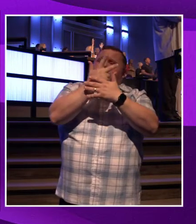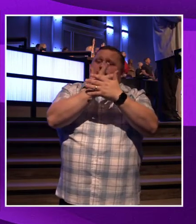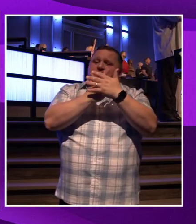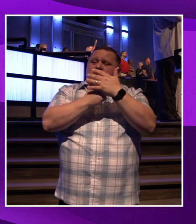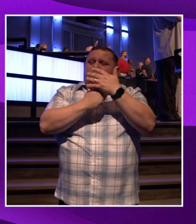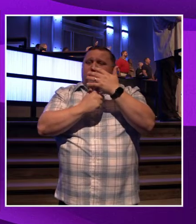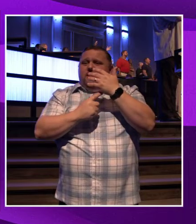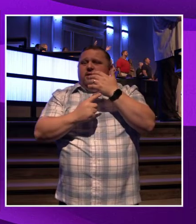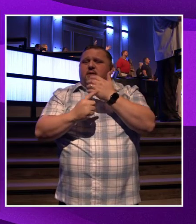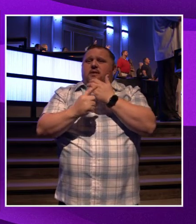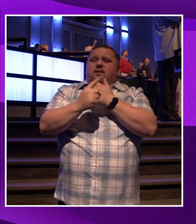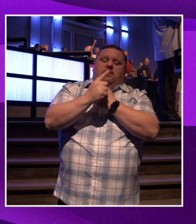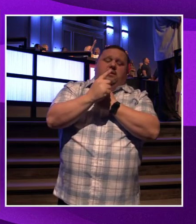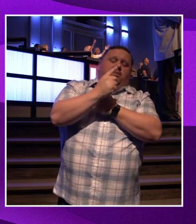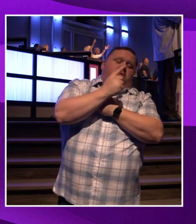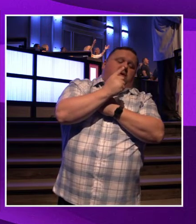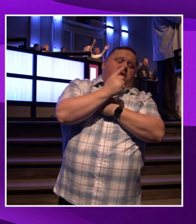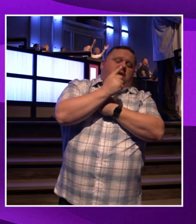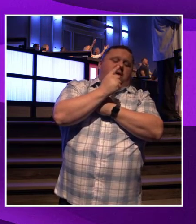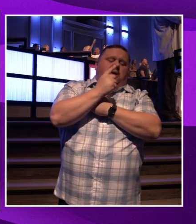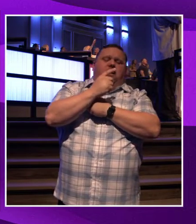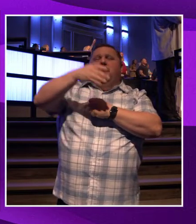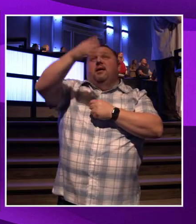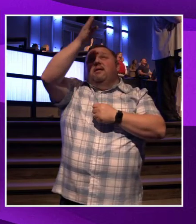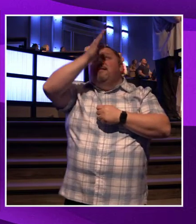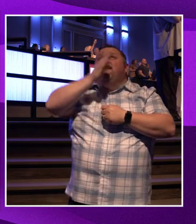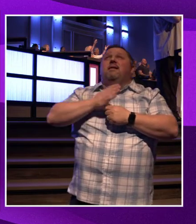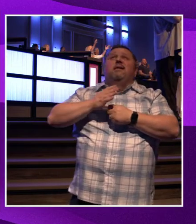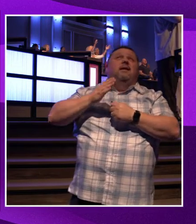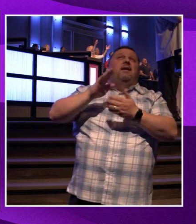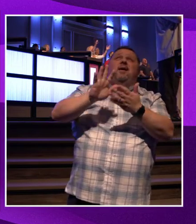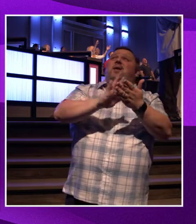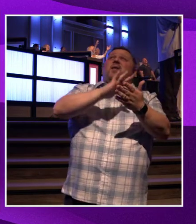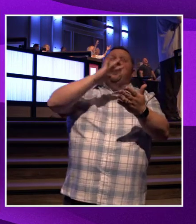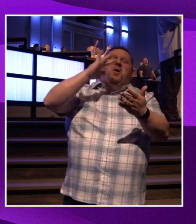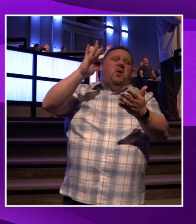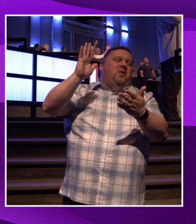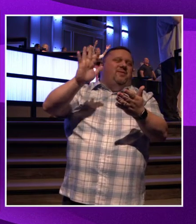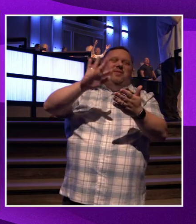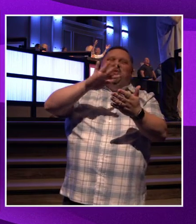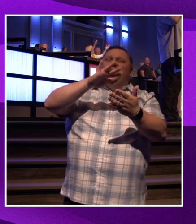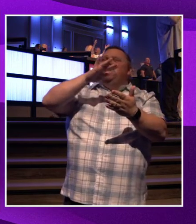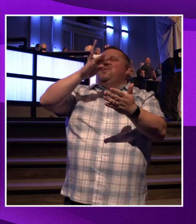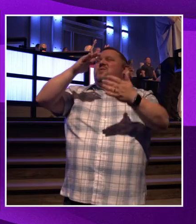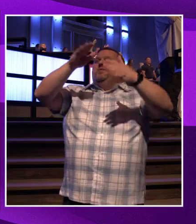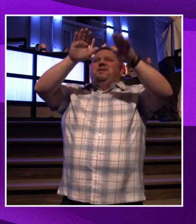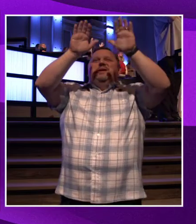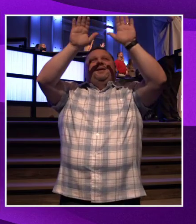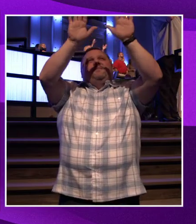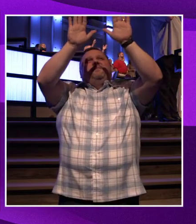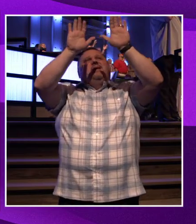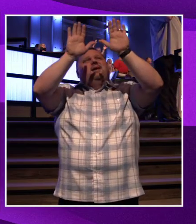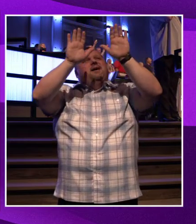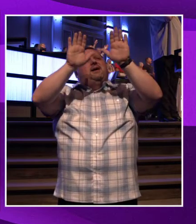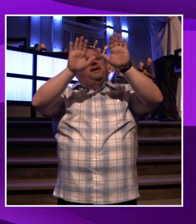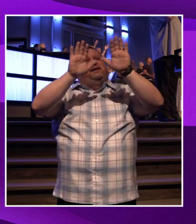Spirit, three in one. God of glory,